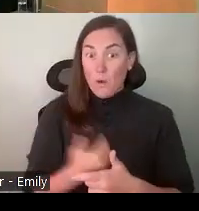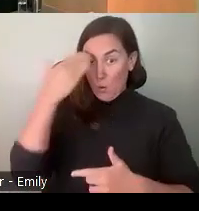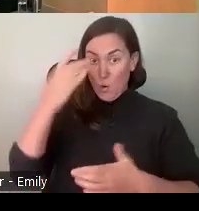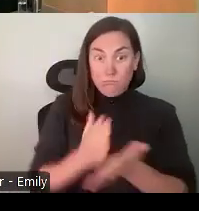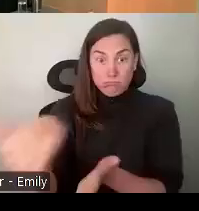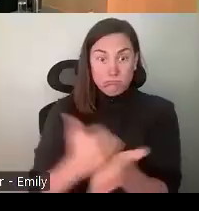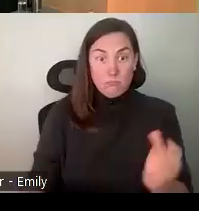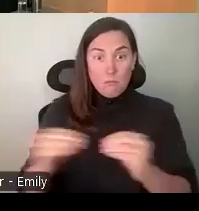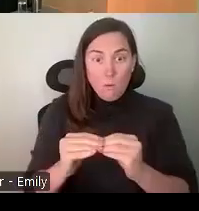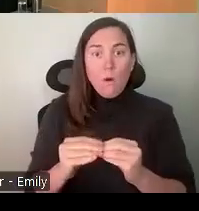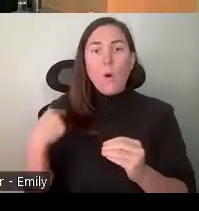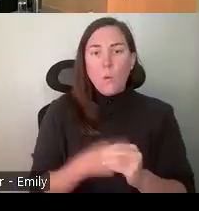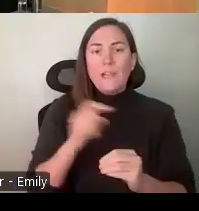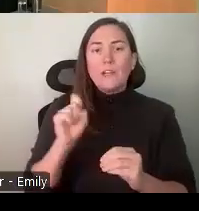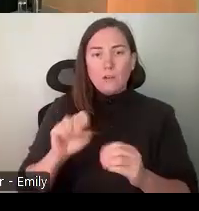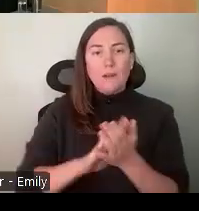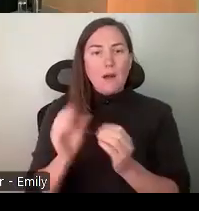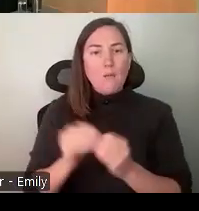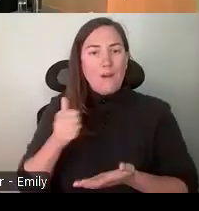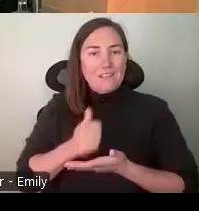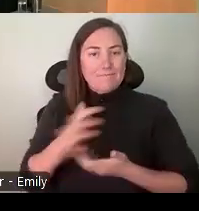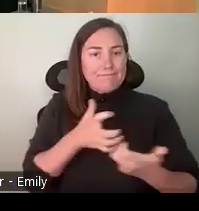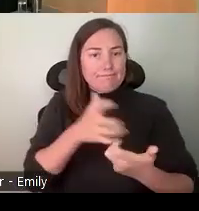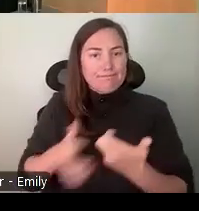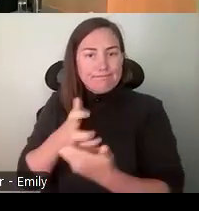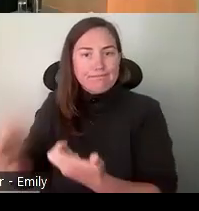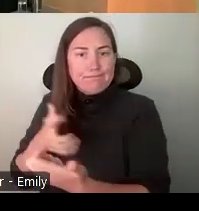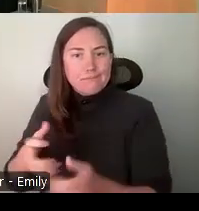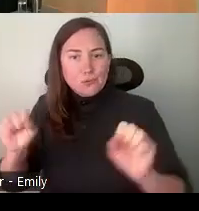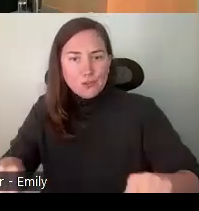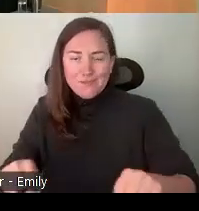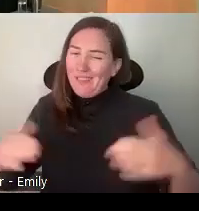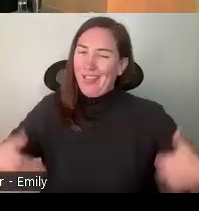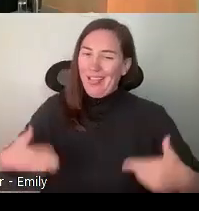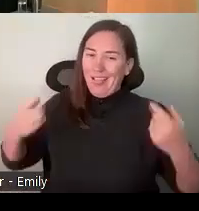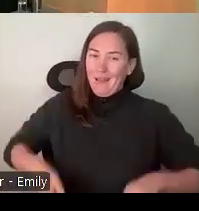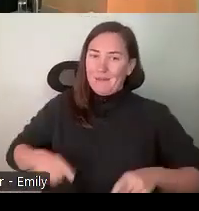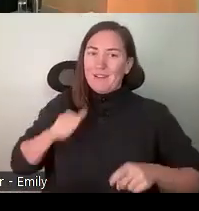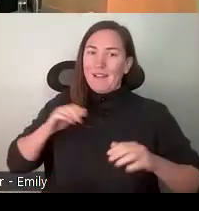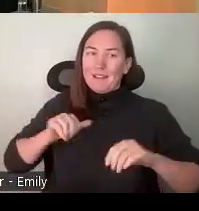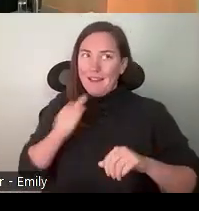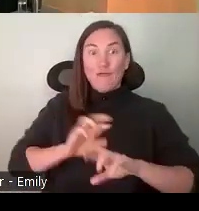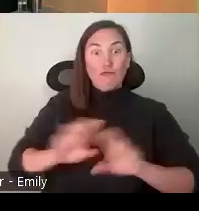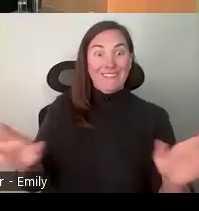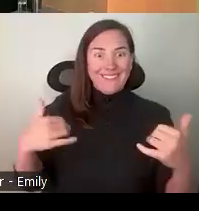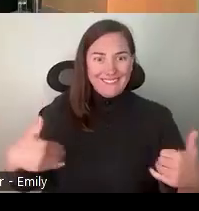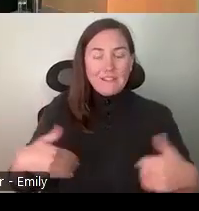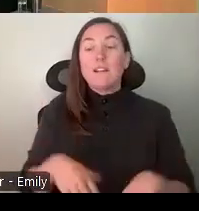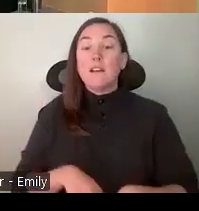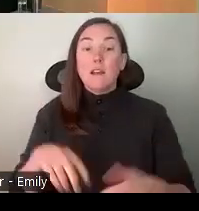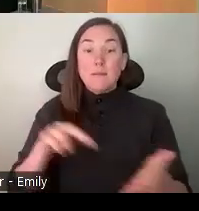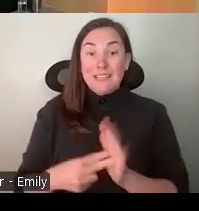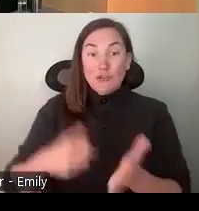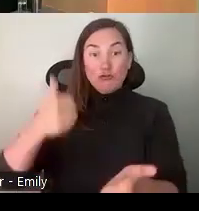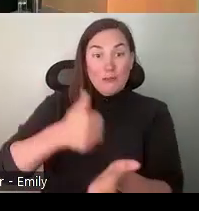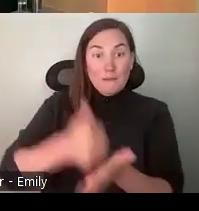tailor interventions. But we're not there yet. And as a result, treatment is typically approached through a